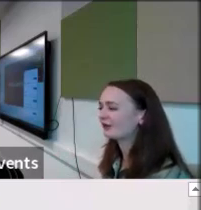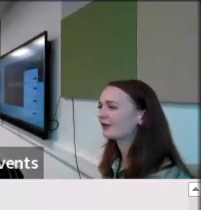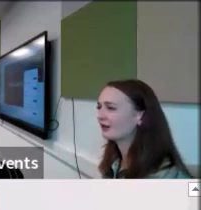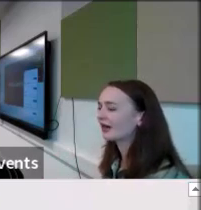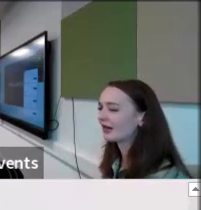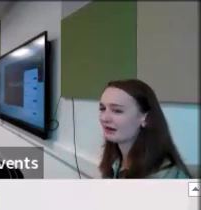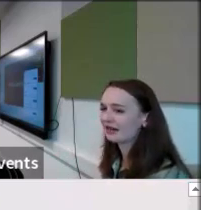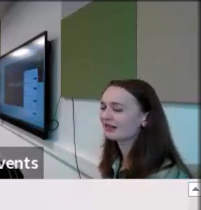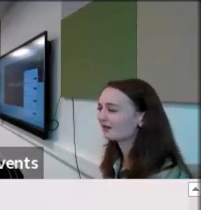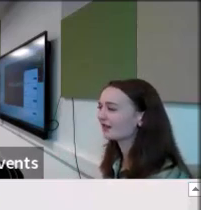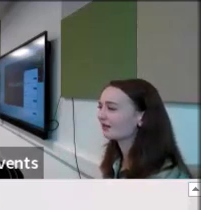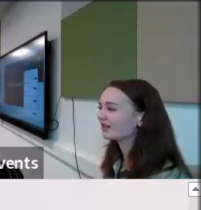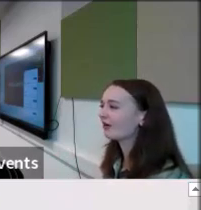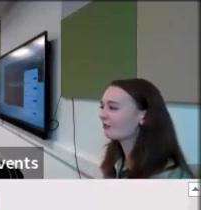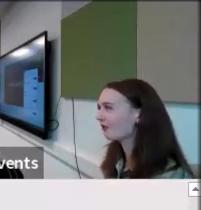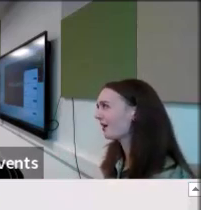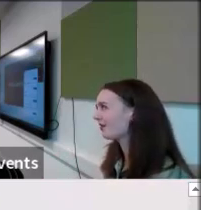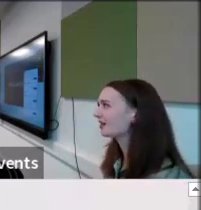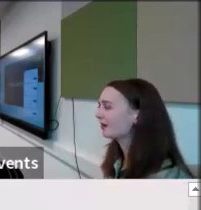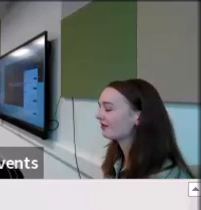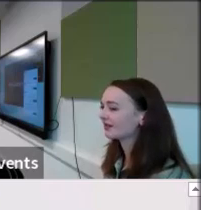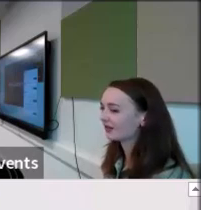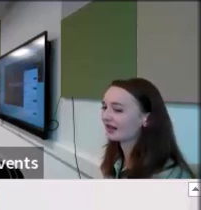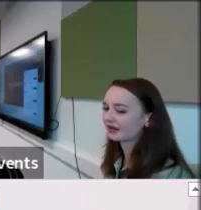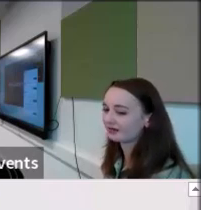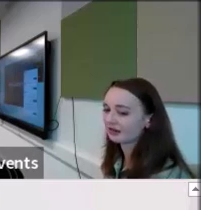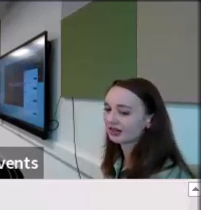if that's helpful. And I'll definitely be sharing more of my own